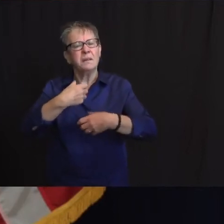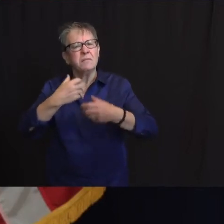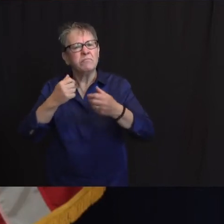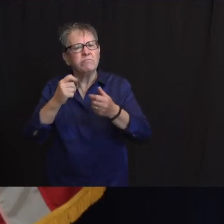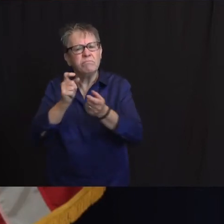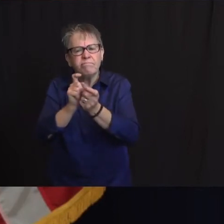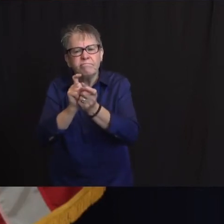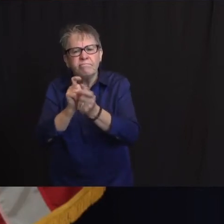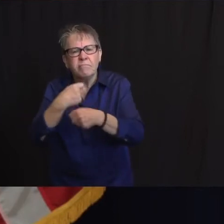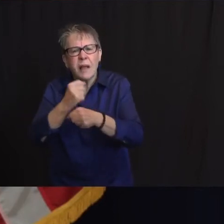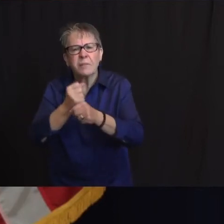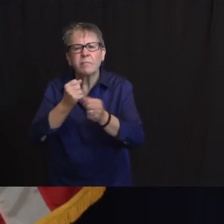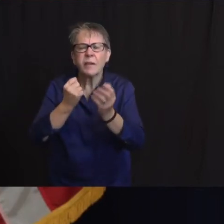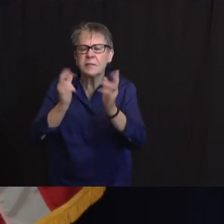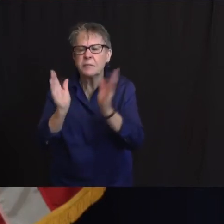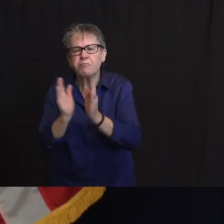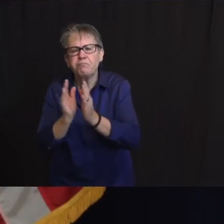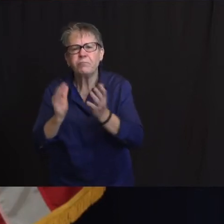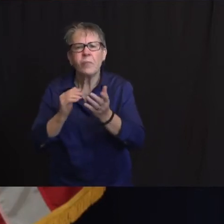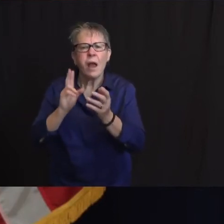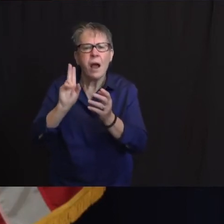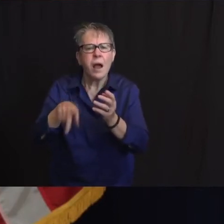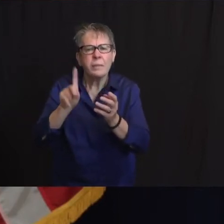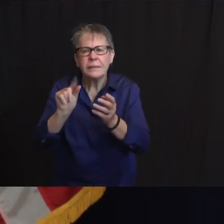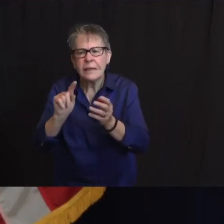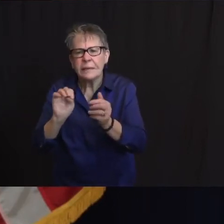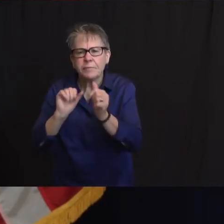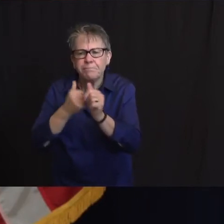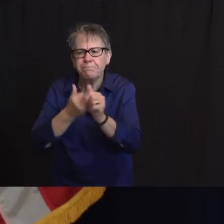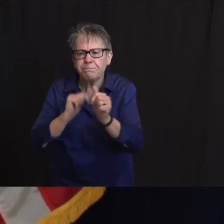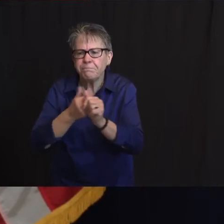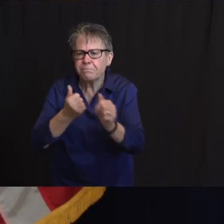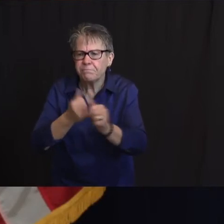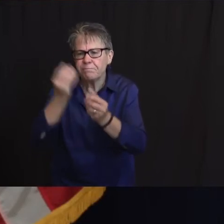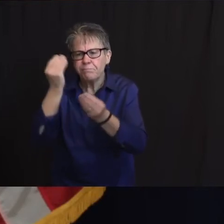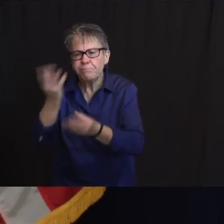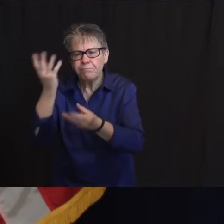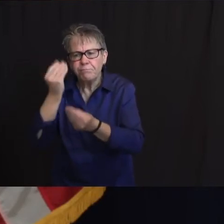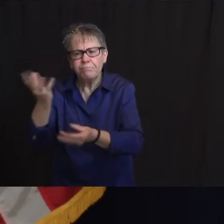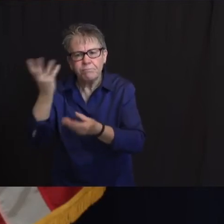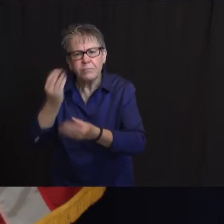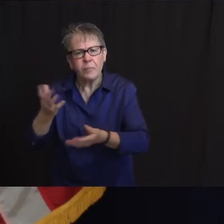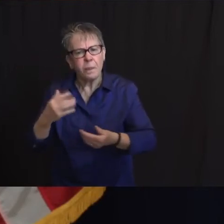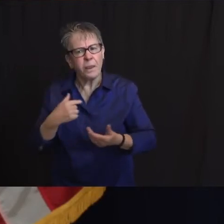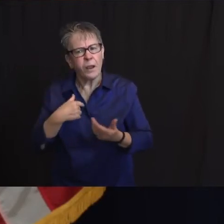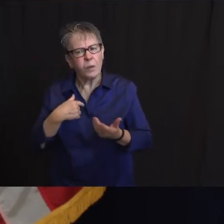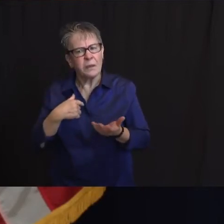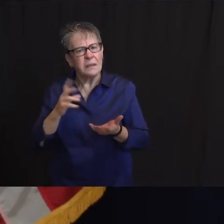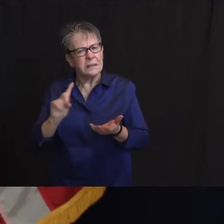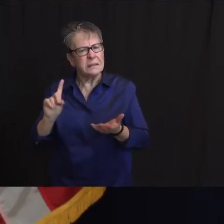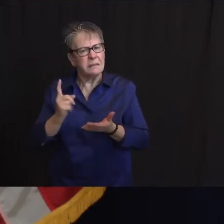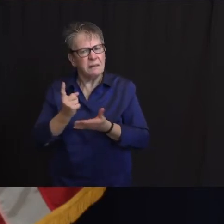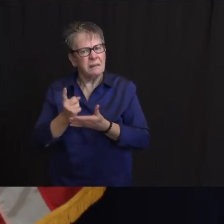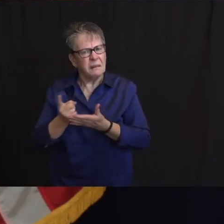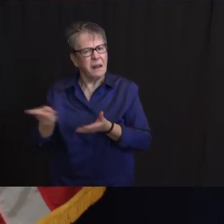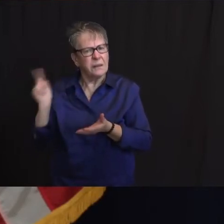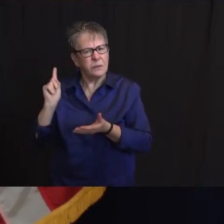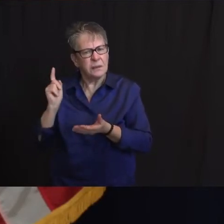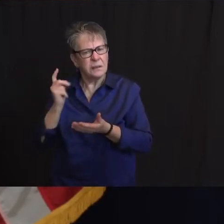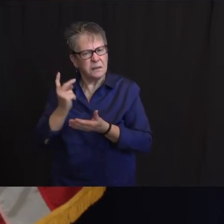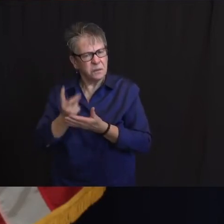questions, change minor things, and there was a revision that went out sometime in the last couple of weeks. I don't remember exactly what, that dealt